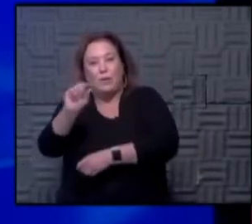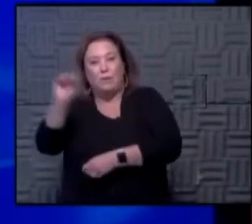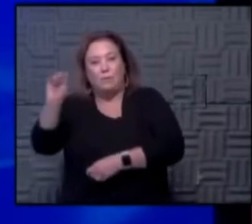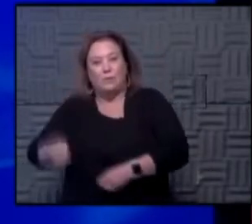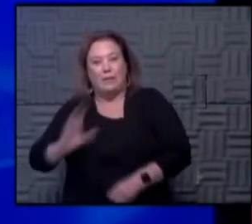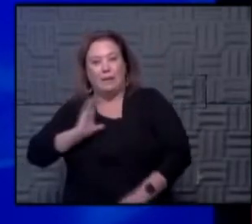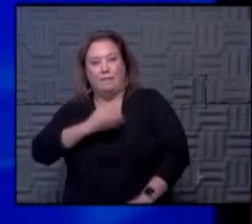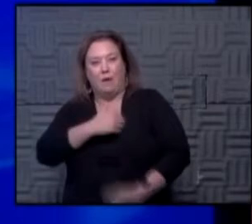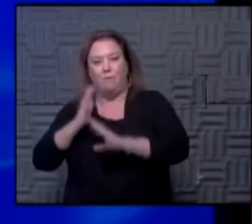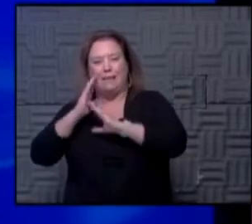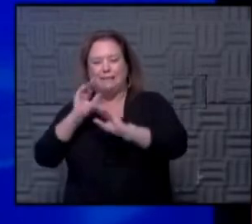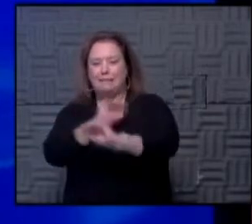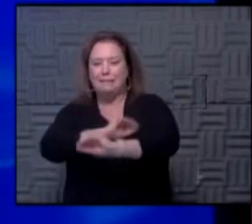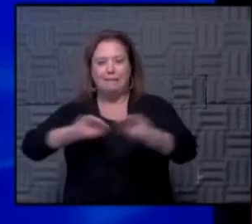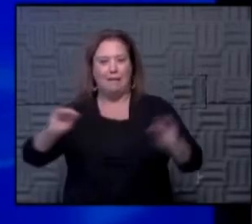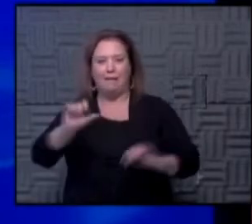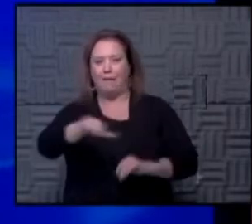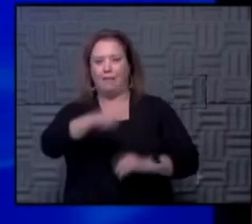hospital. Not one.